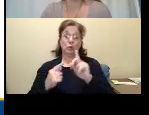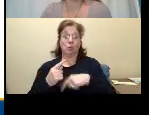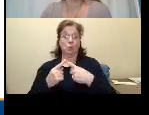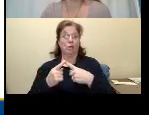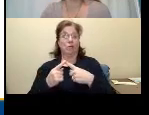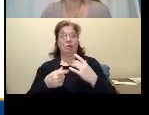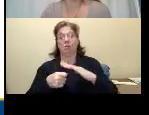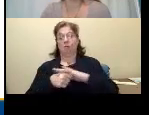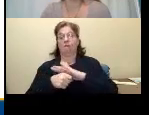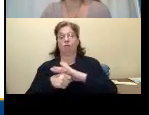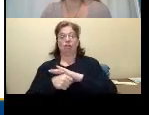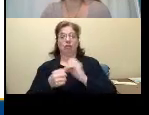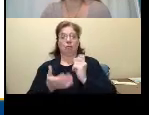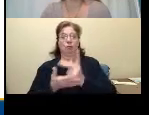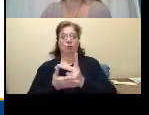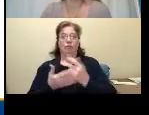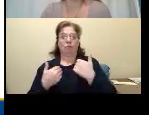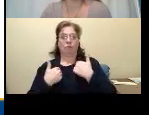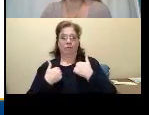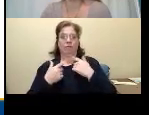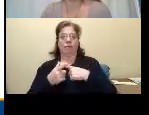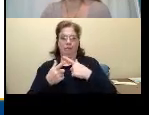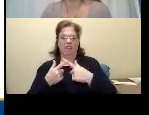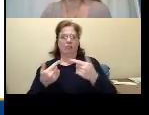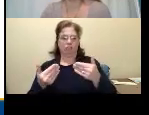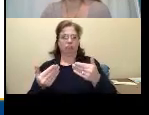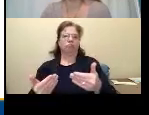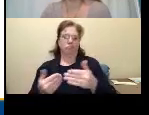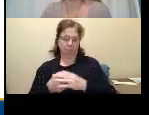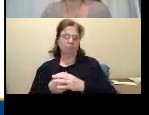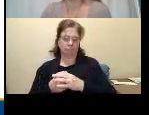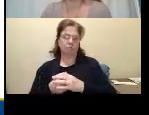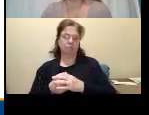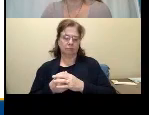is approved, and we can get you in then for